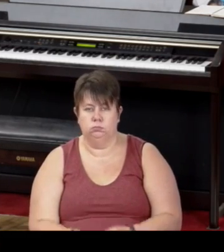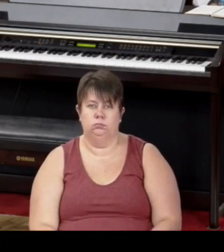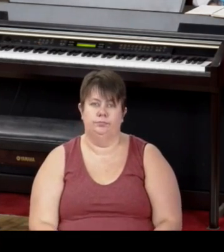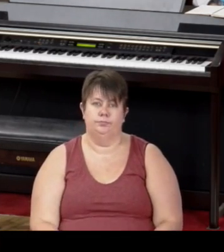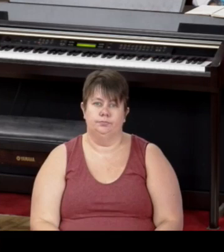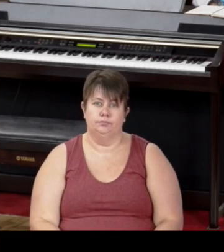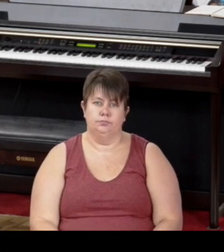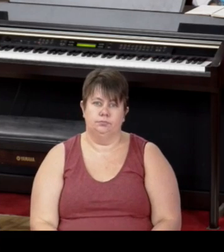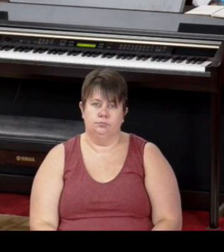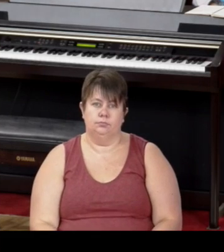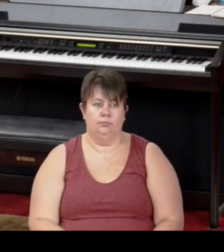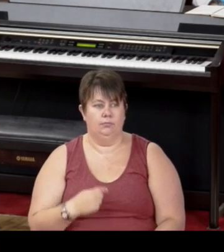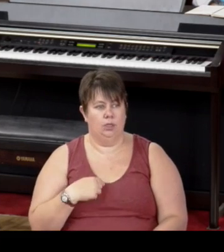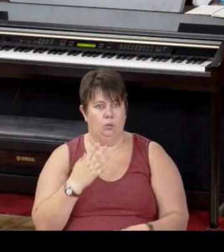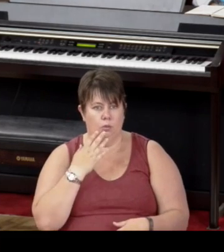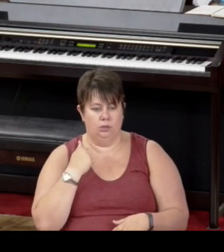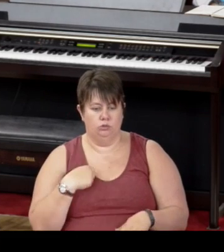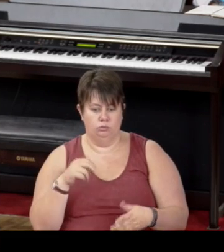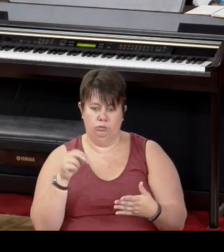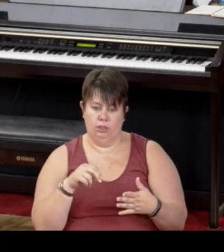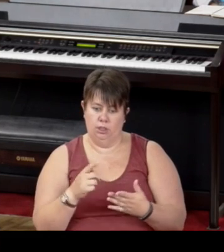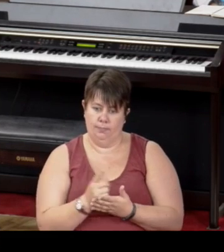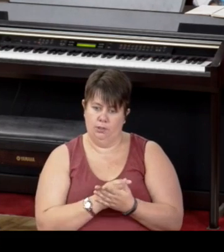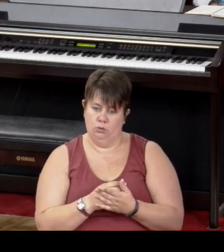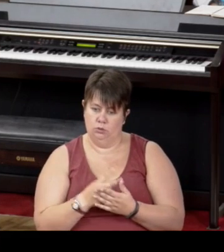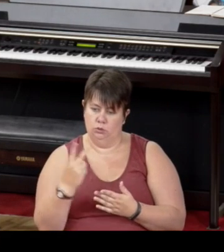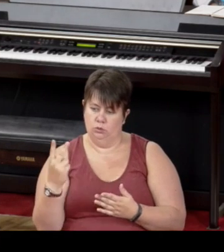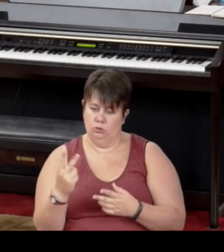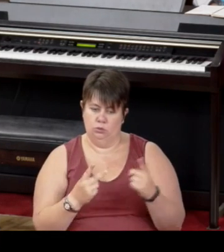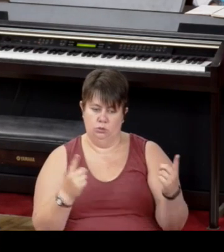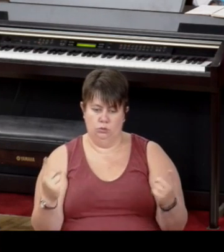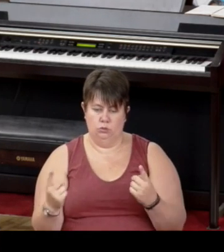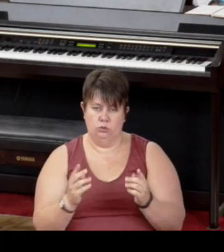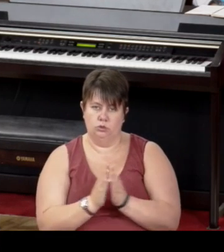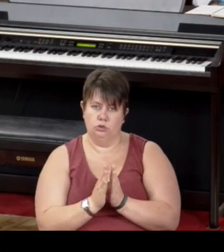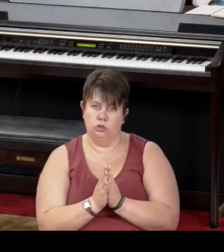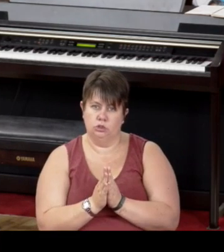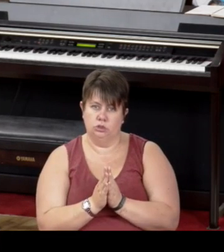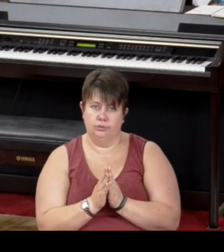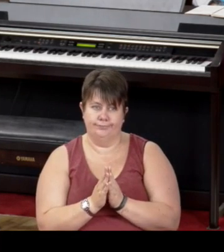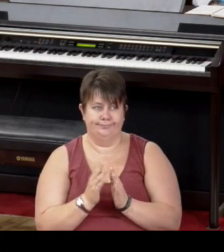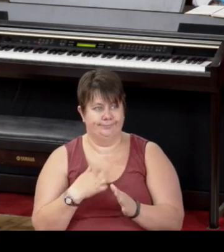today on the two churches that we read of was a challenge.